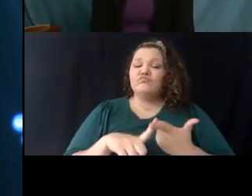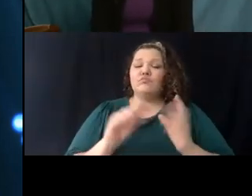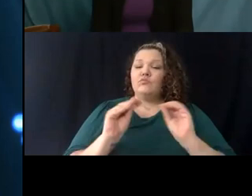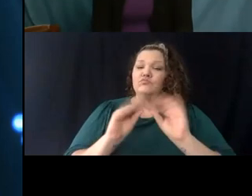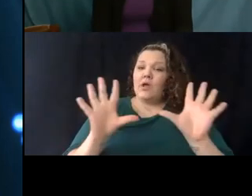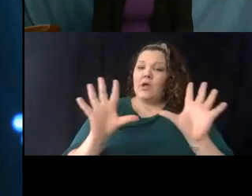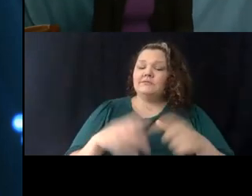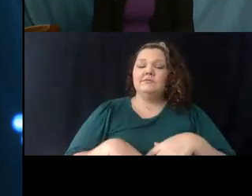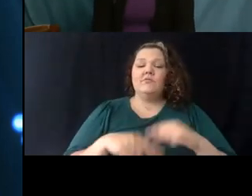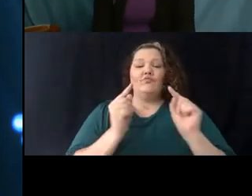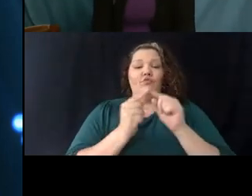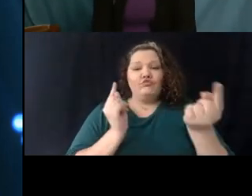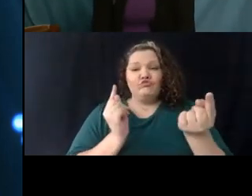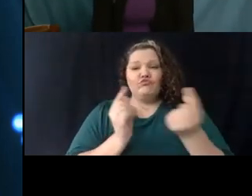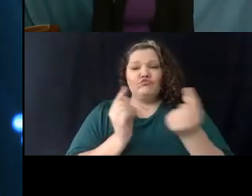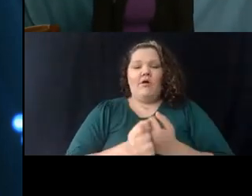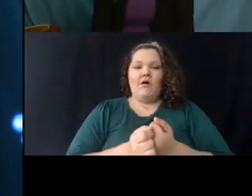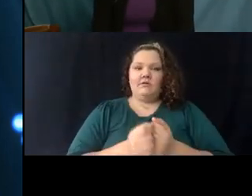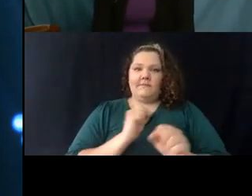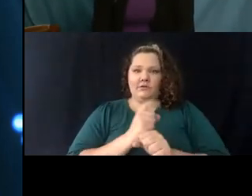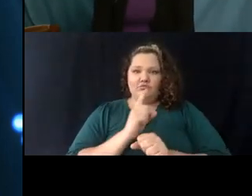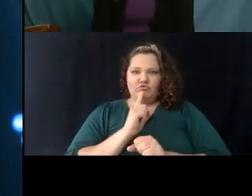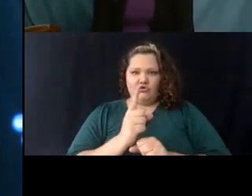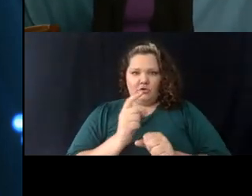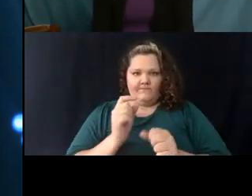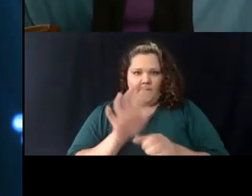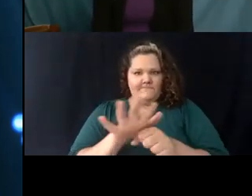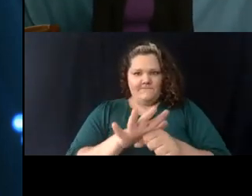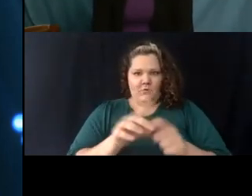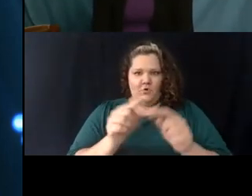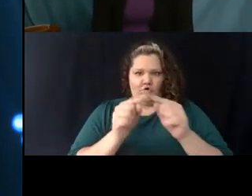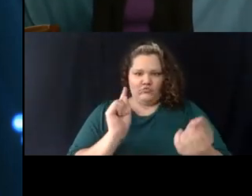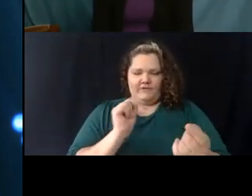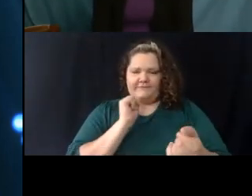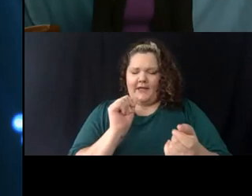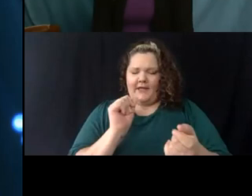straightforward? Colors are important, brightness and contrast.